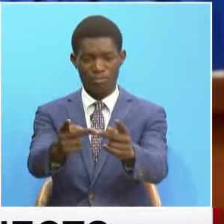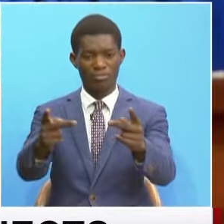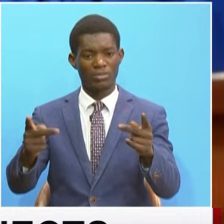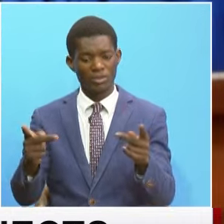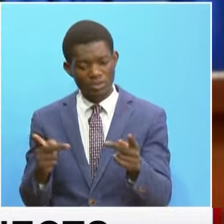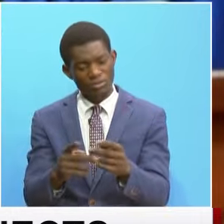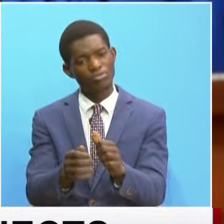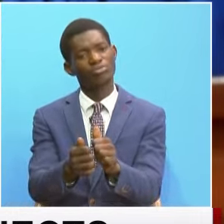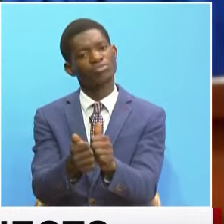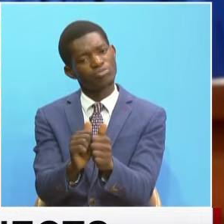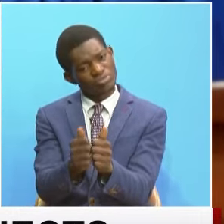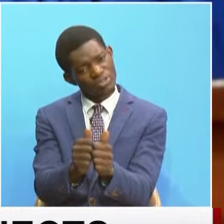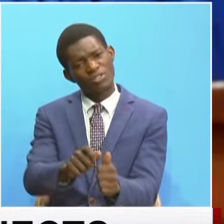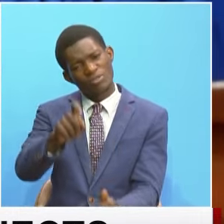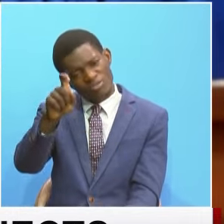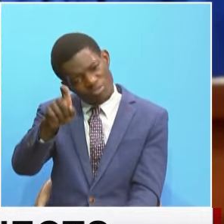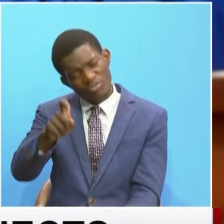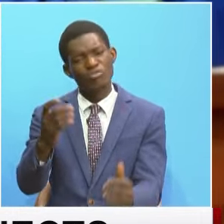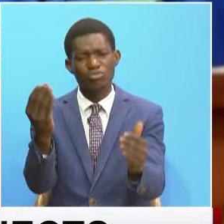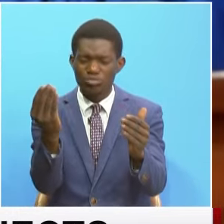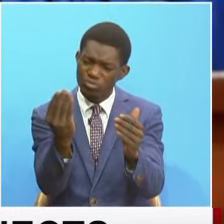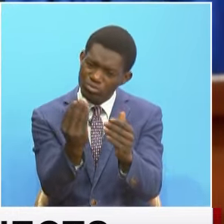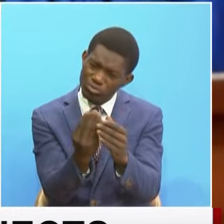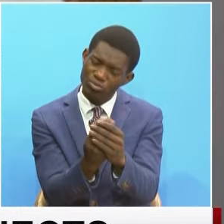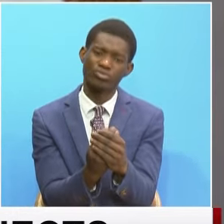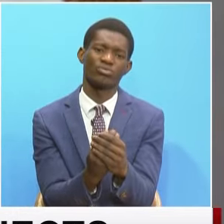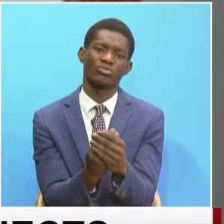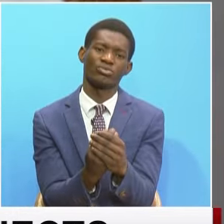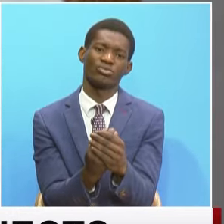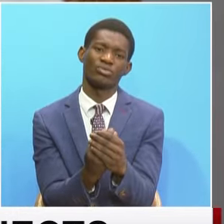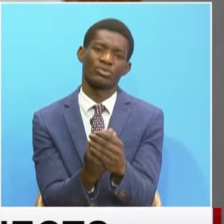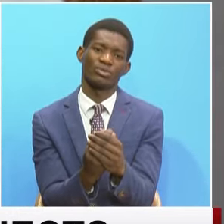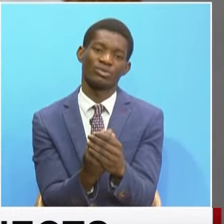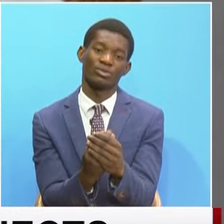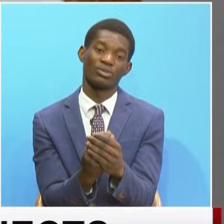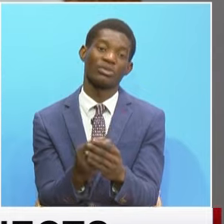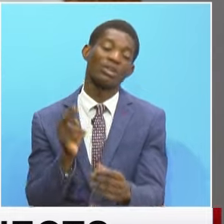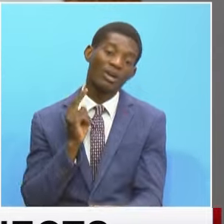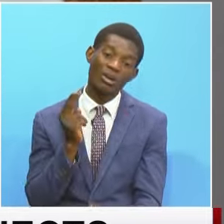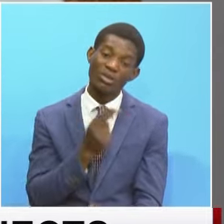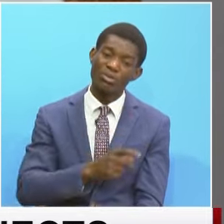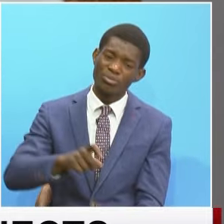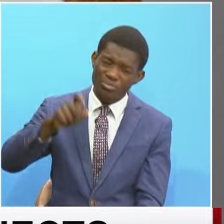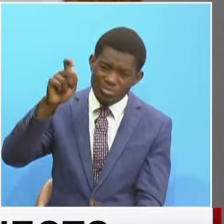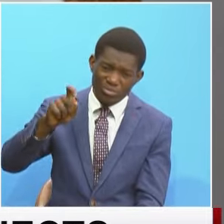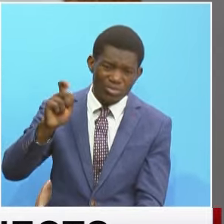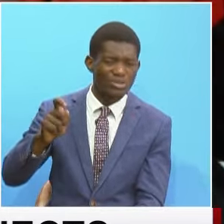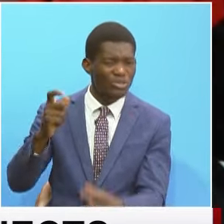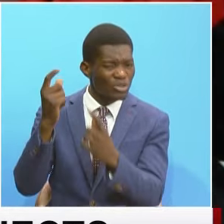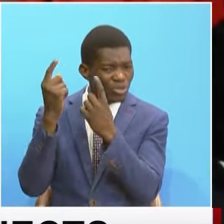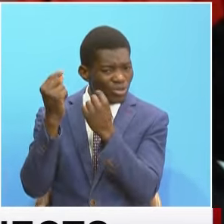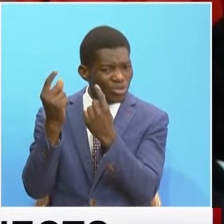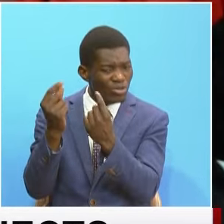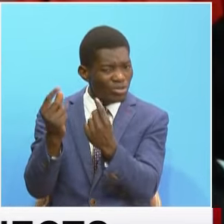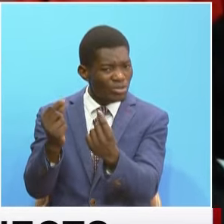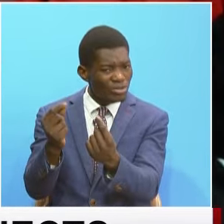designs, maybe developers. Proposals. We should always have it